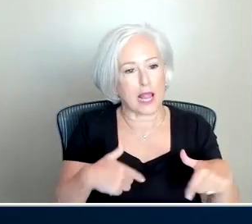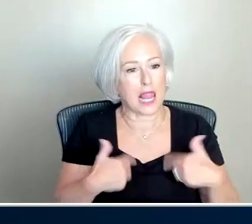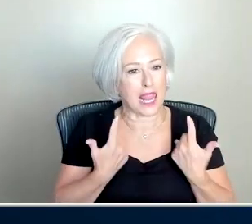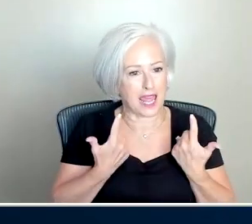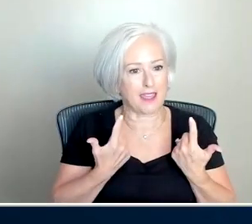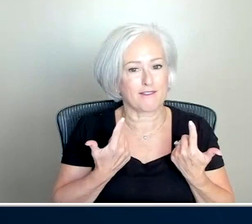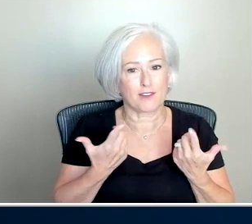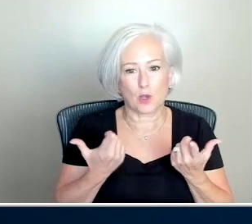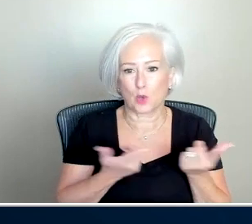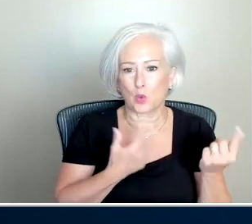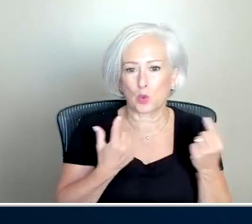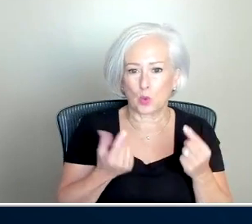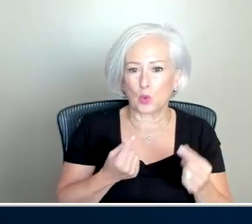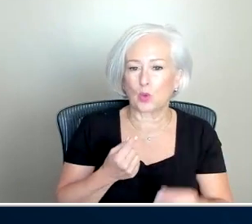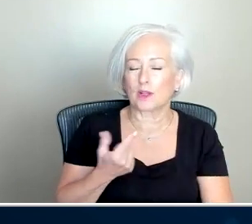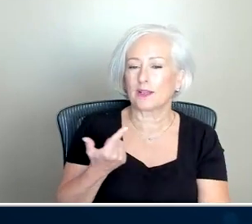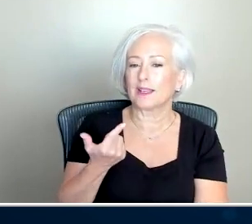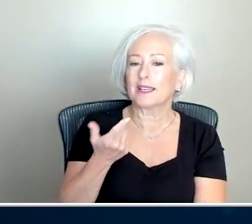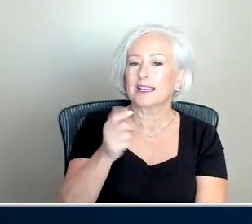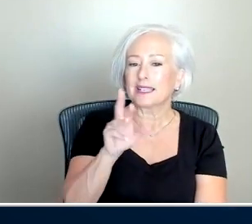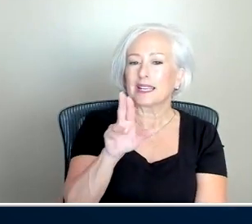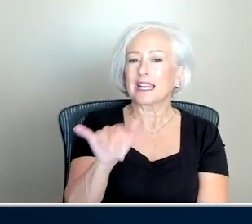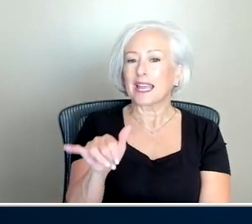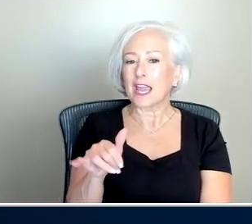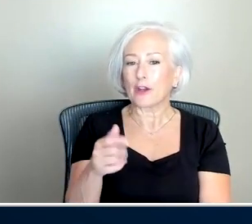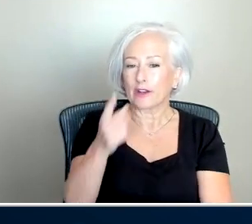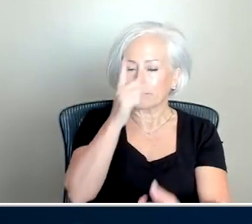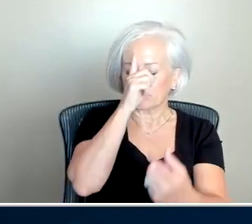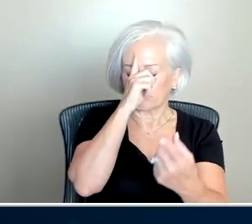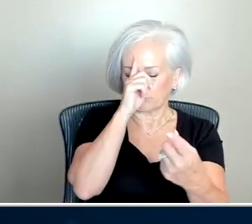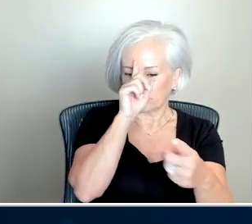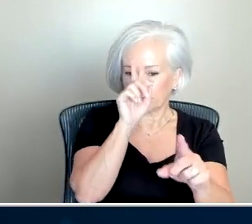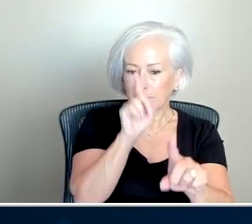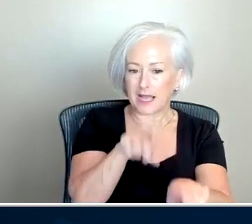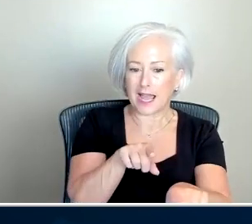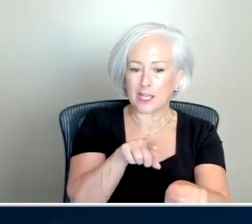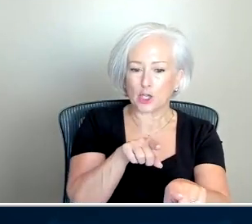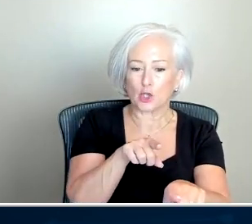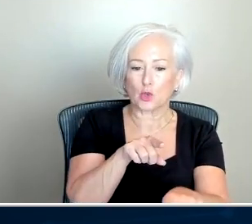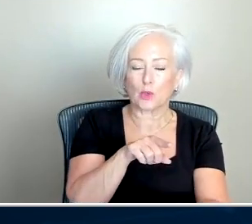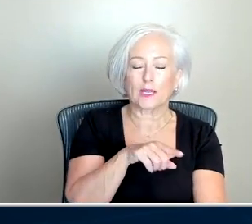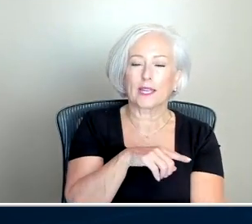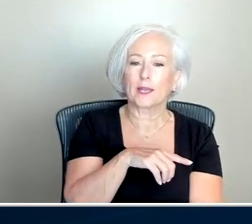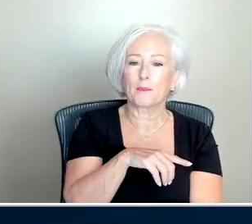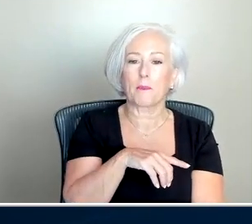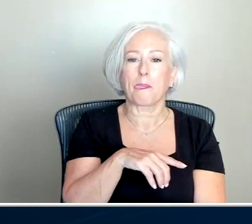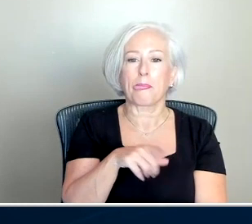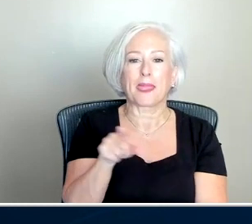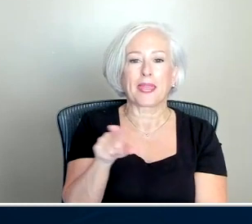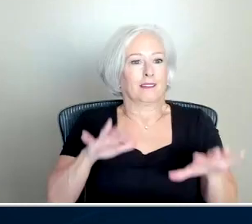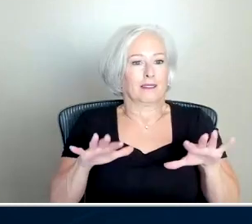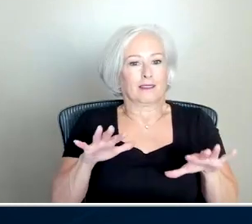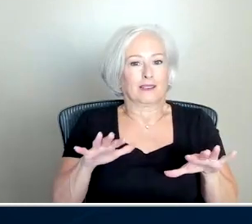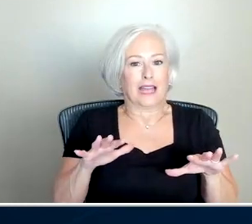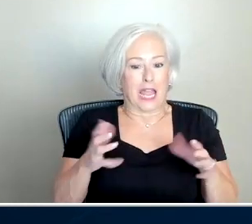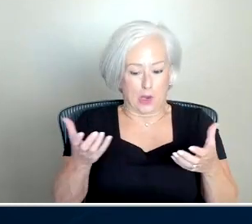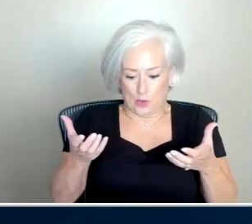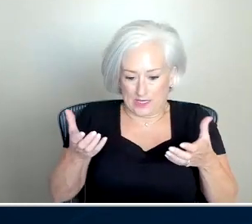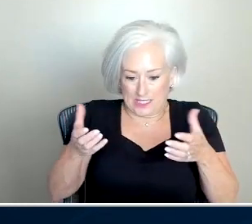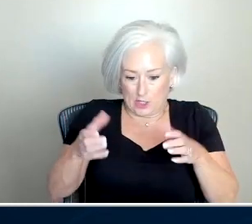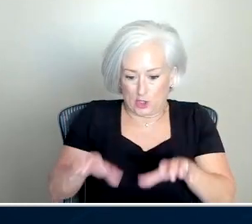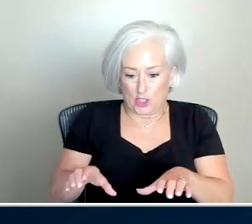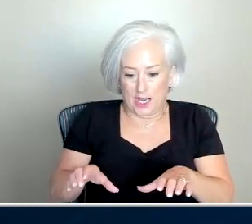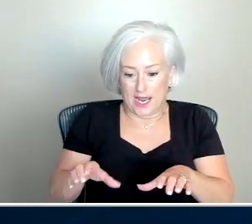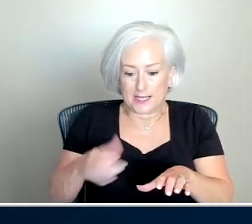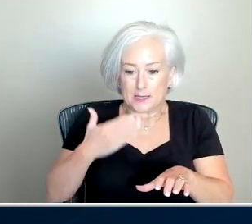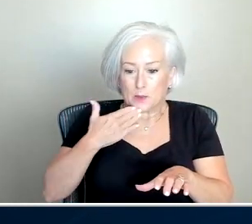Gary? And I agree with Dr. Rosenthal. He just scared me. He's like, I was more likely to not make it than to